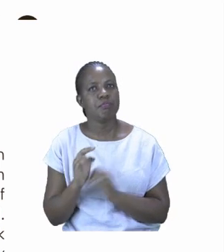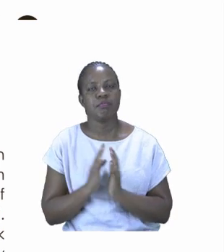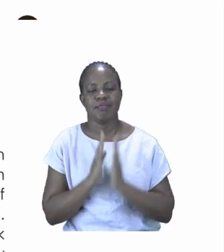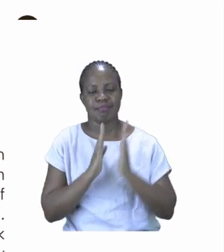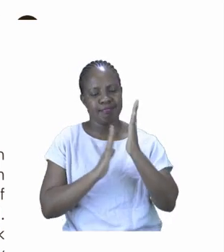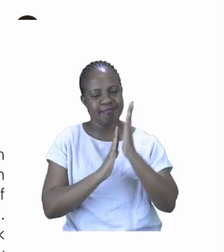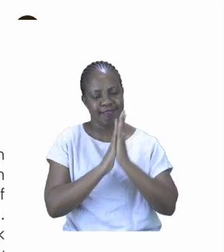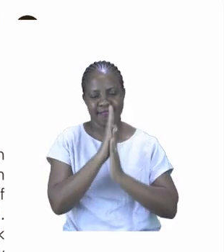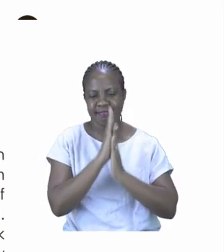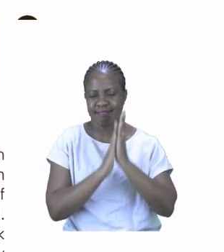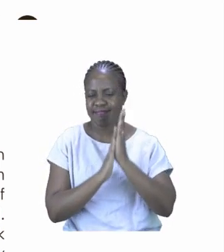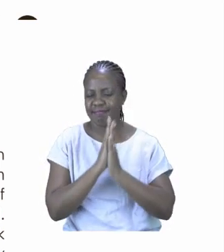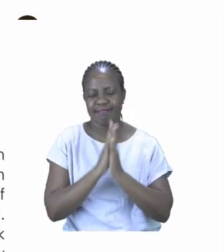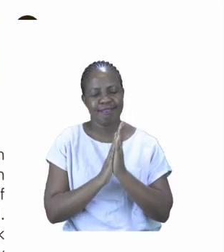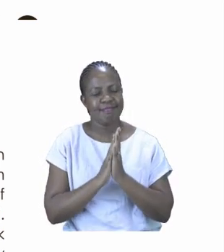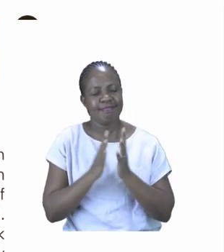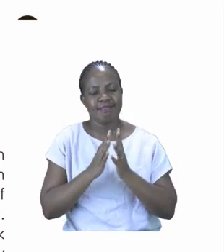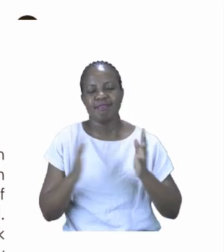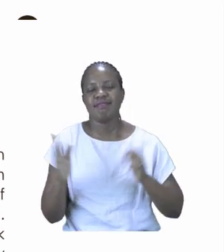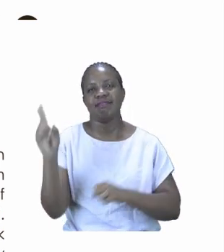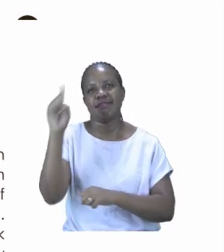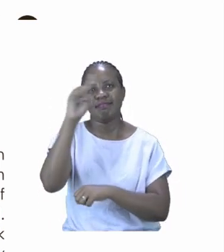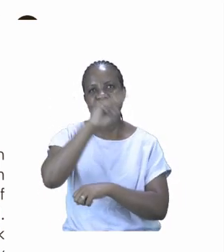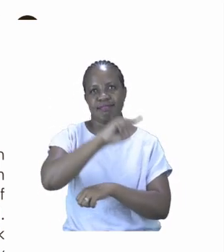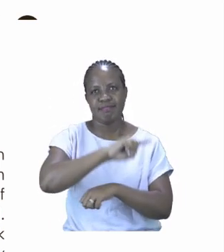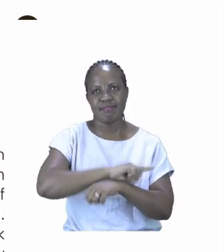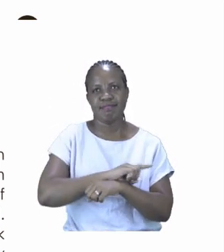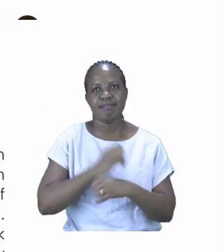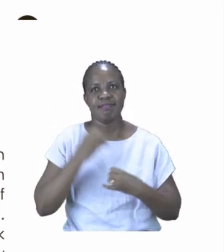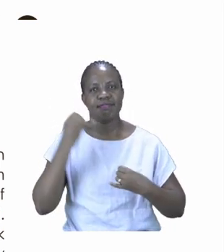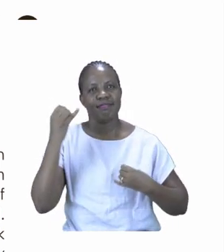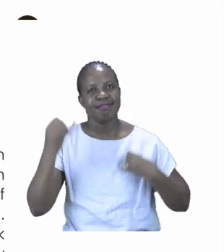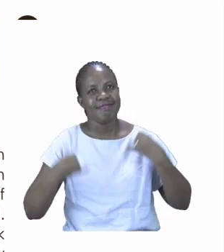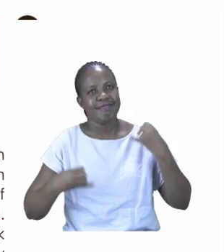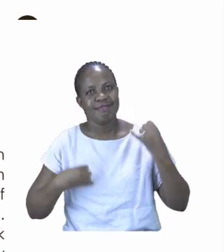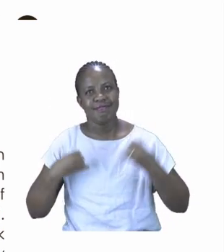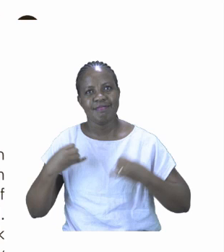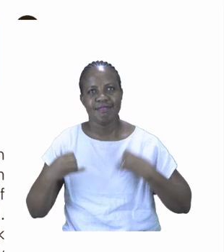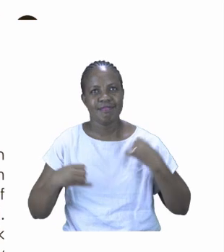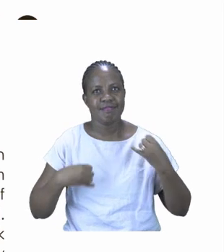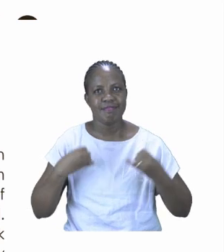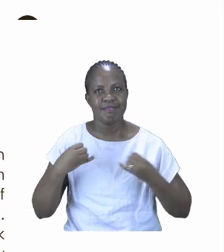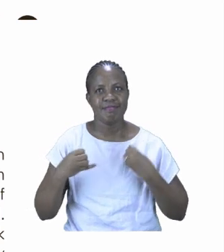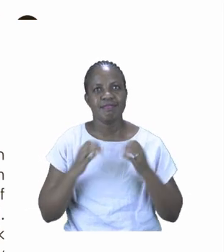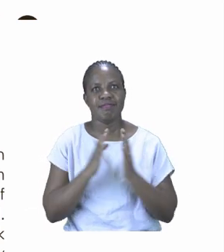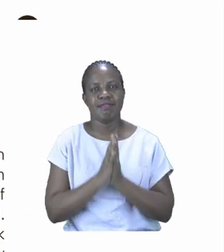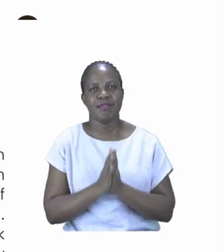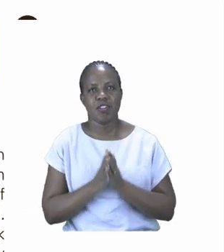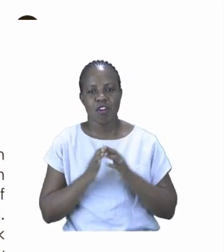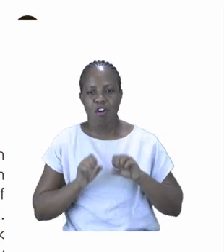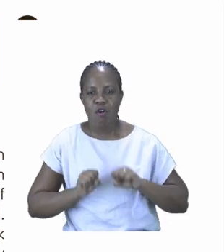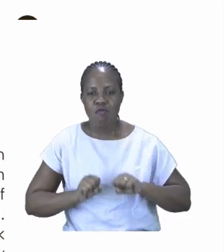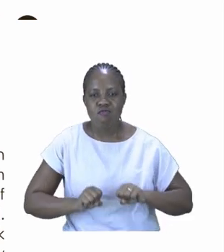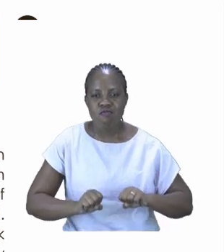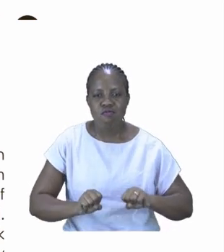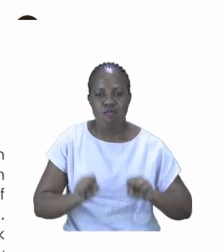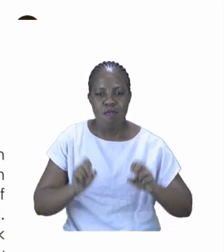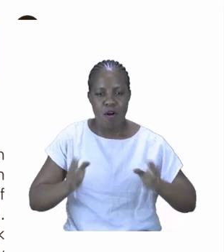had so much fun taking turns pushing Ruana's wheelchair.